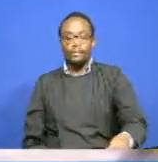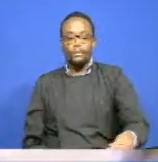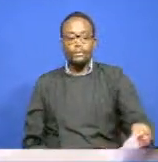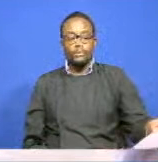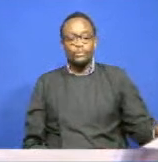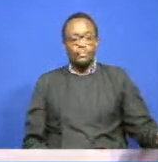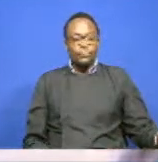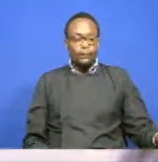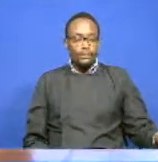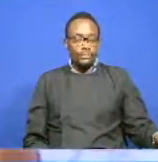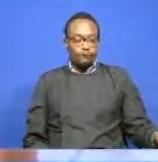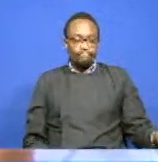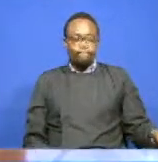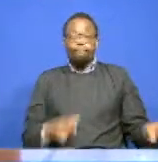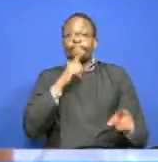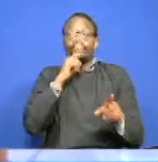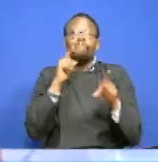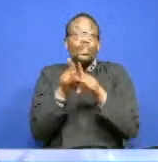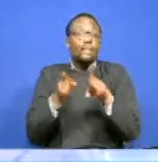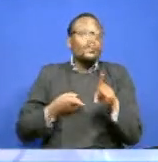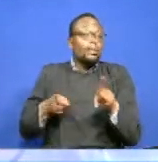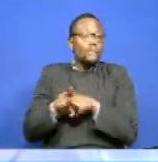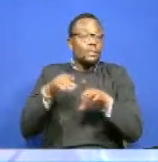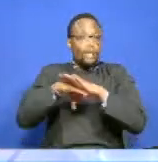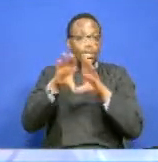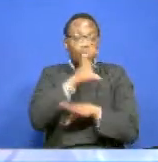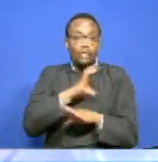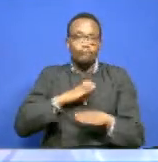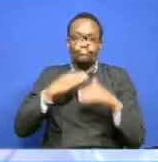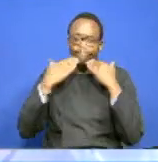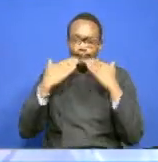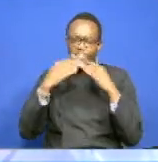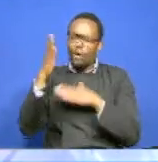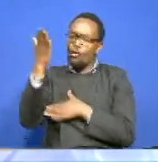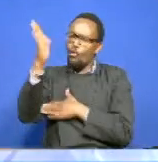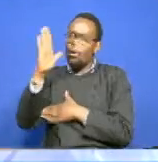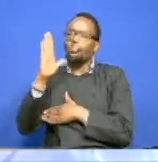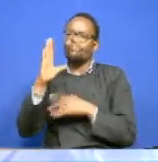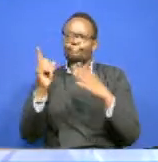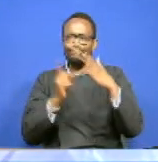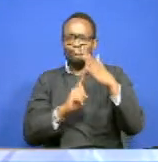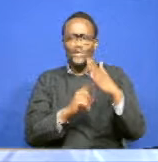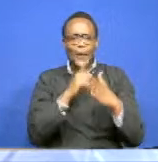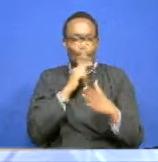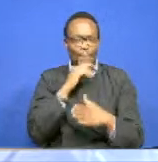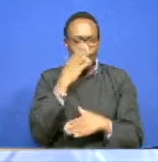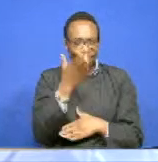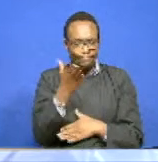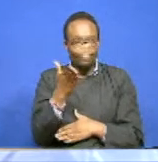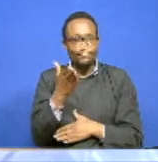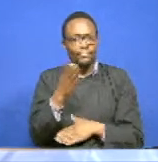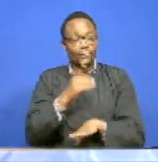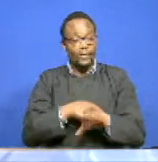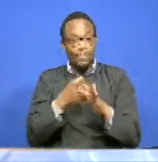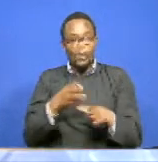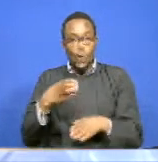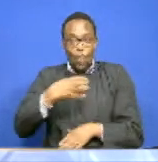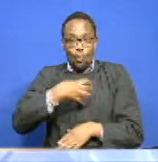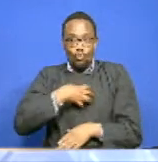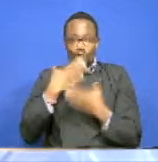in Christ, we give thanks for the ministry of the Reverend Cyrus Manje, who is retiring